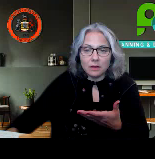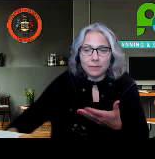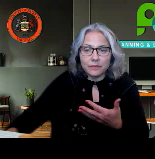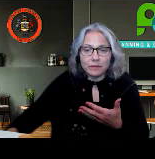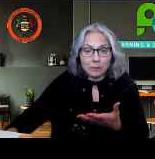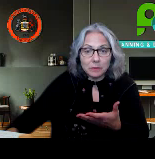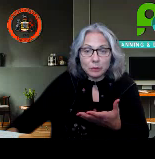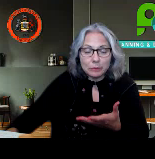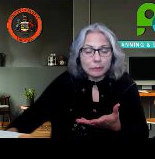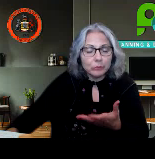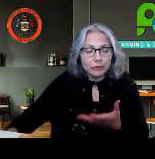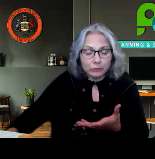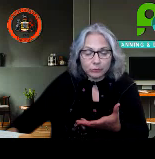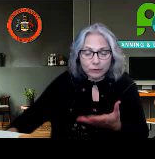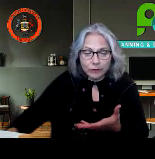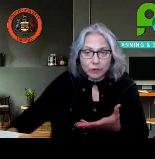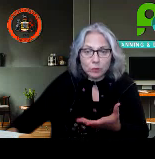development